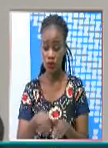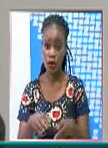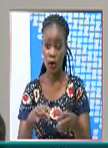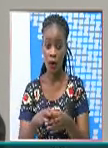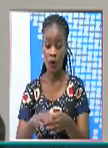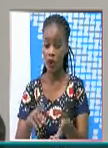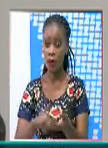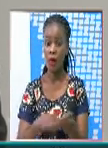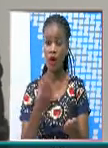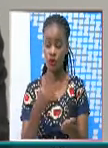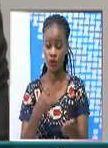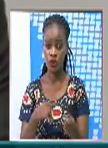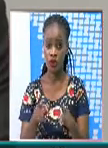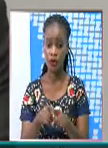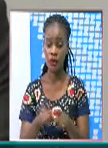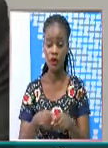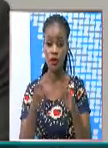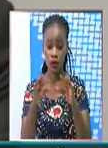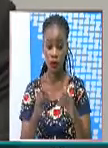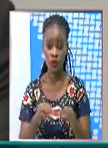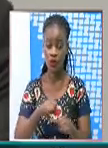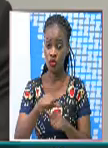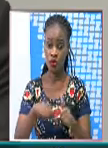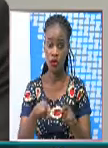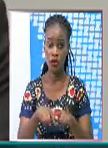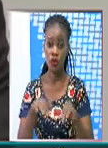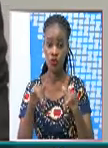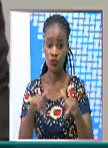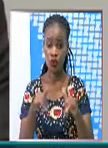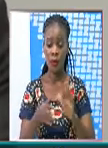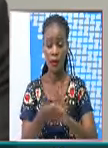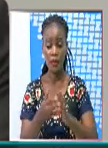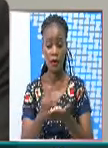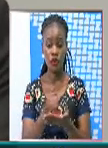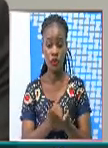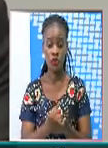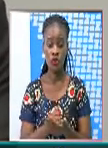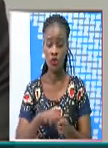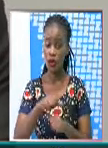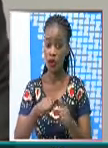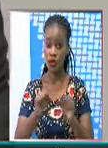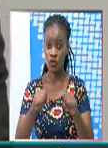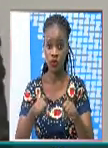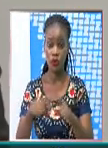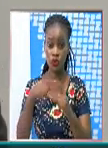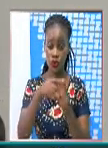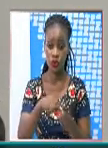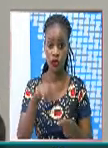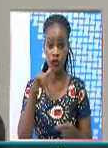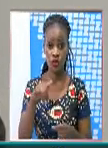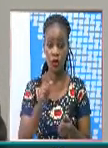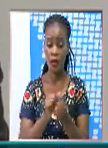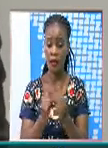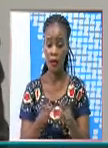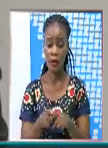also to get organized. Production is about certainly meeting qualities, but it's also about ensuring the steady quantity that